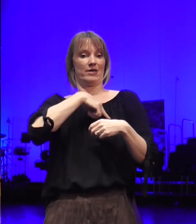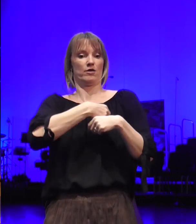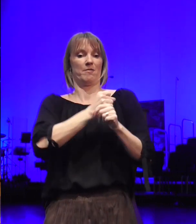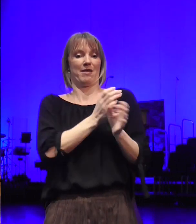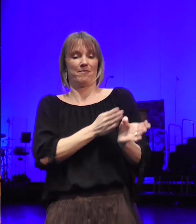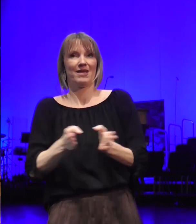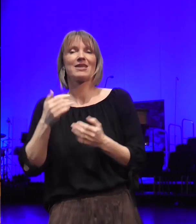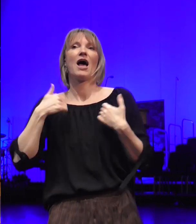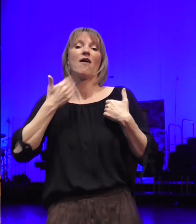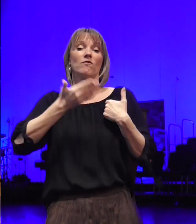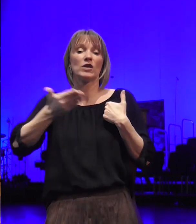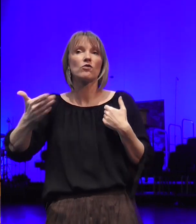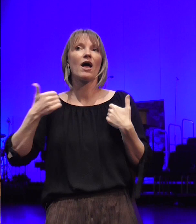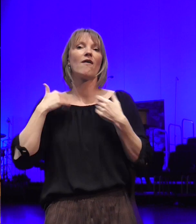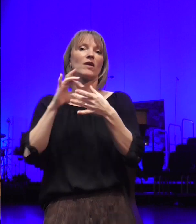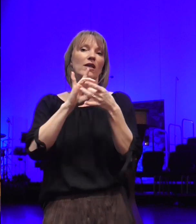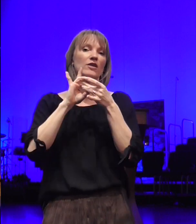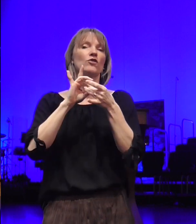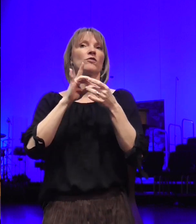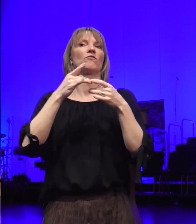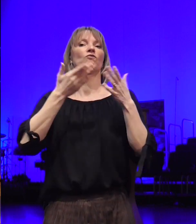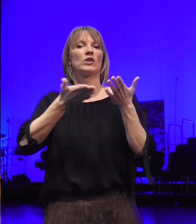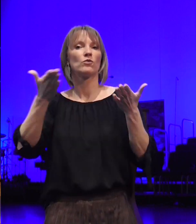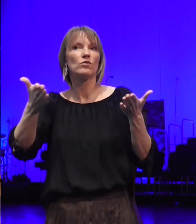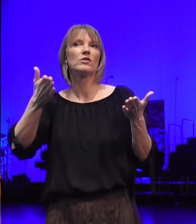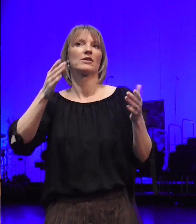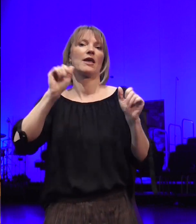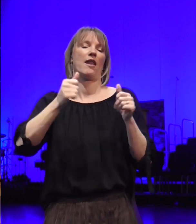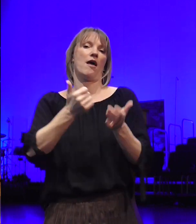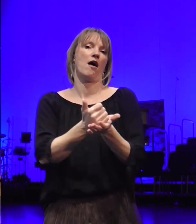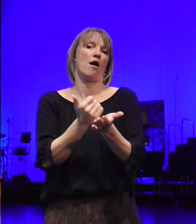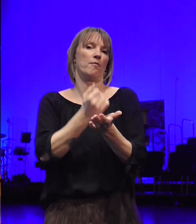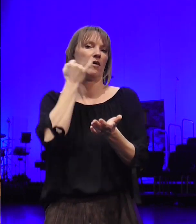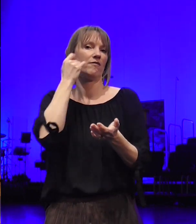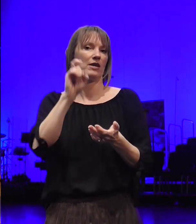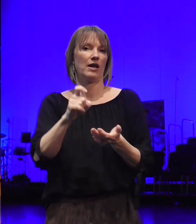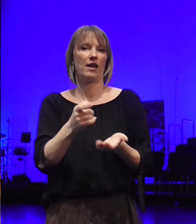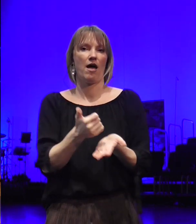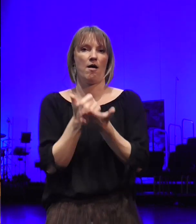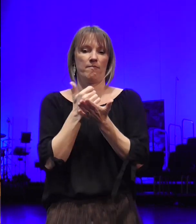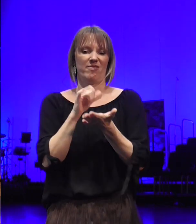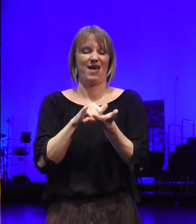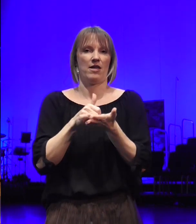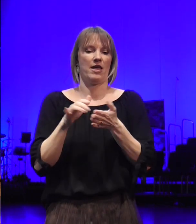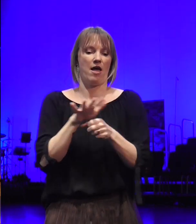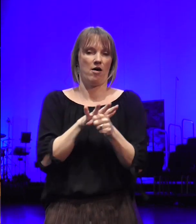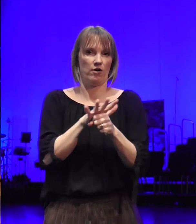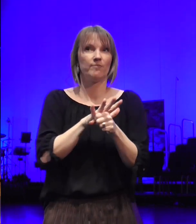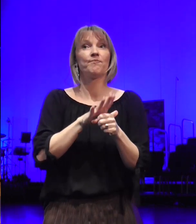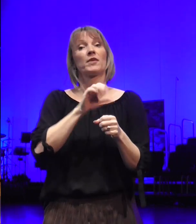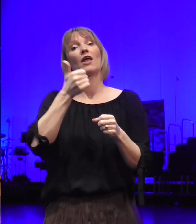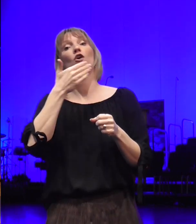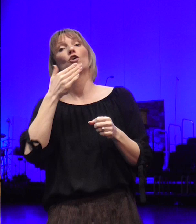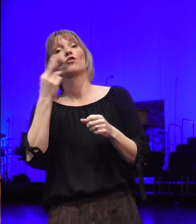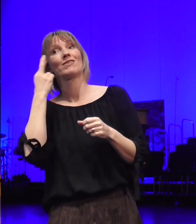and connections and people who can help us all if you need support in that direction. So that's another good reason to stop there. We're so grateful